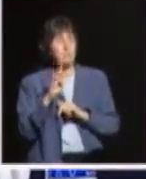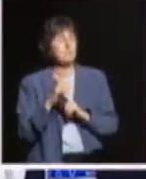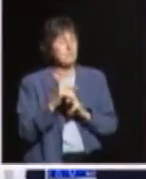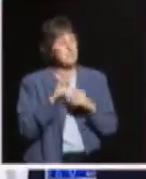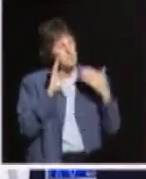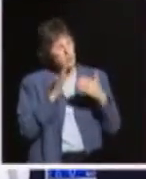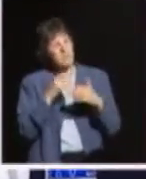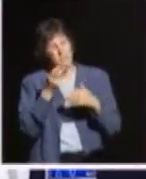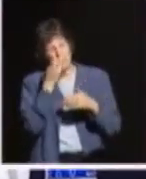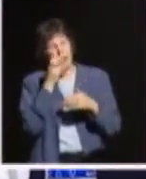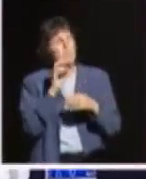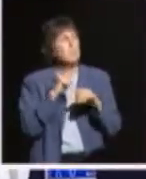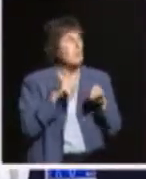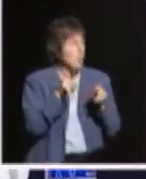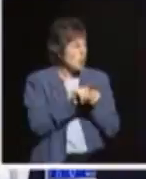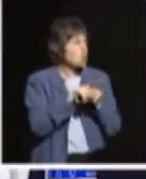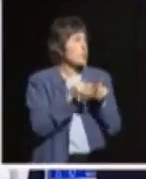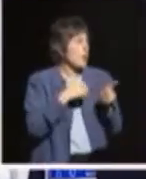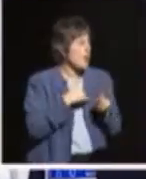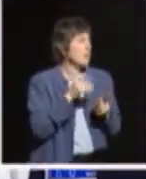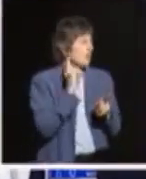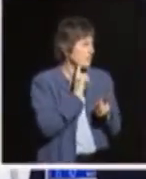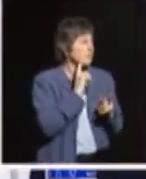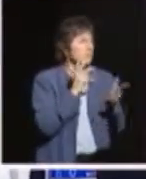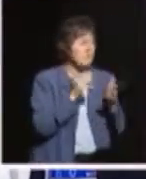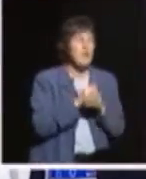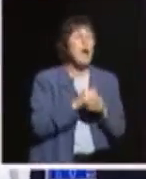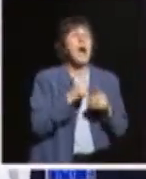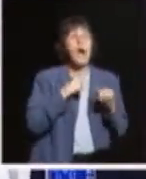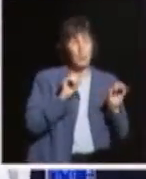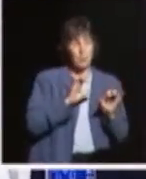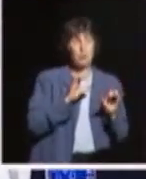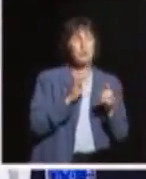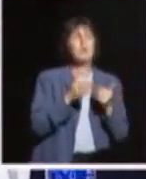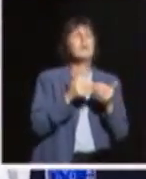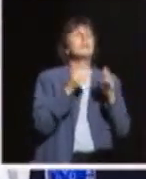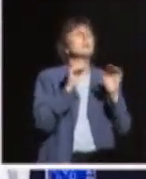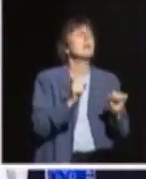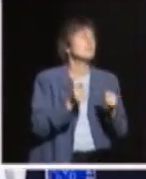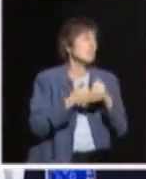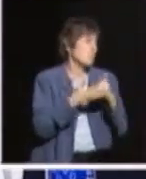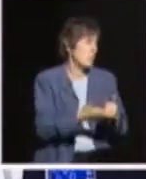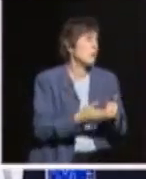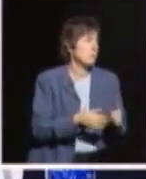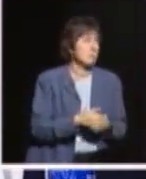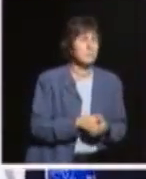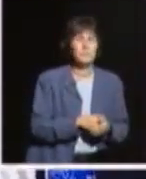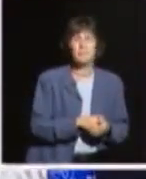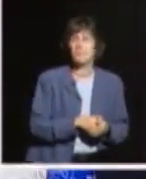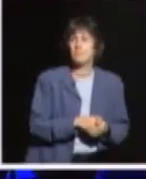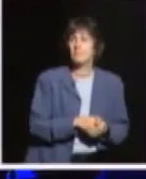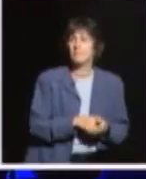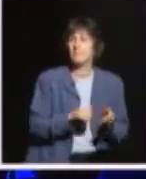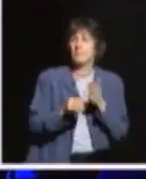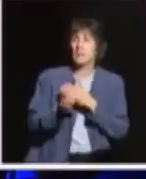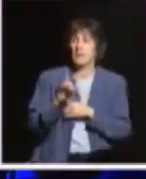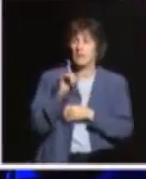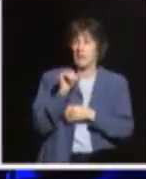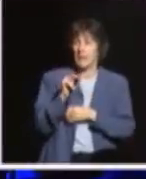blind, but we also have the hearing impaired, I would do anything possible to assist in this area. The next statement comes from Dan